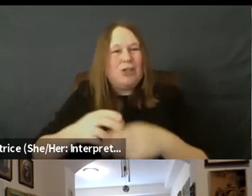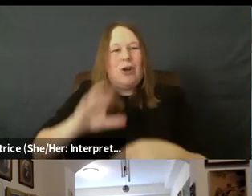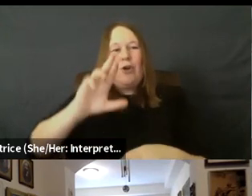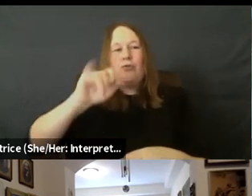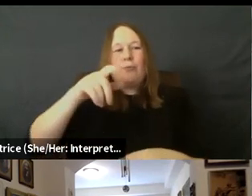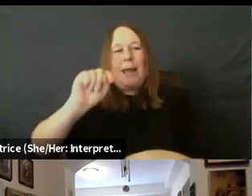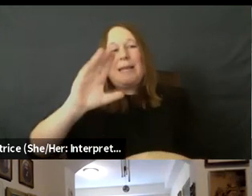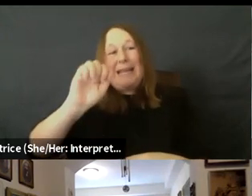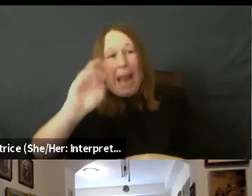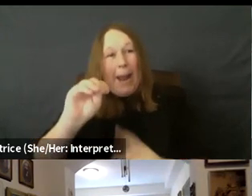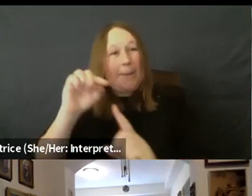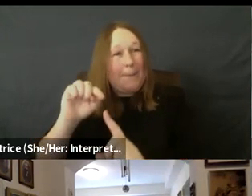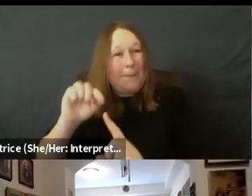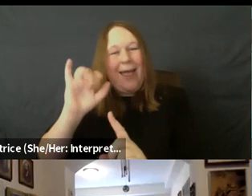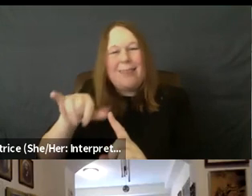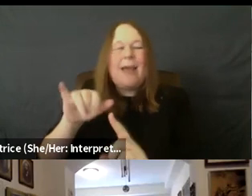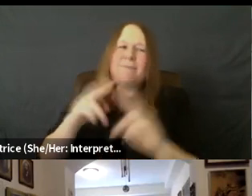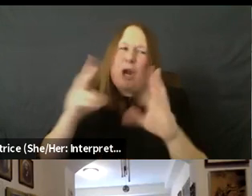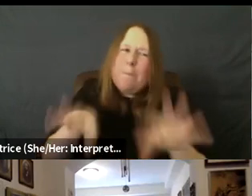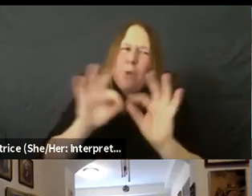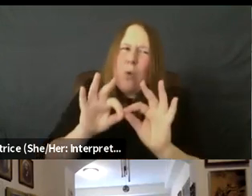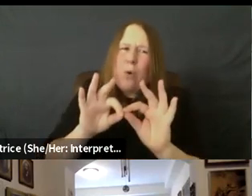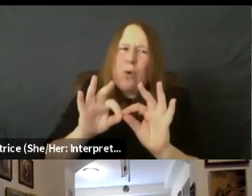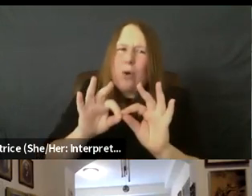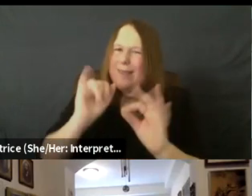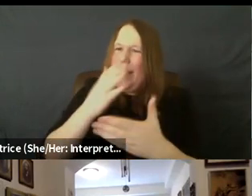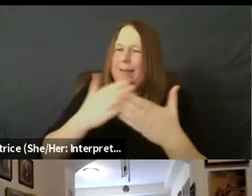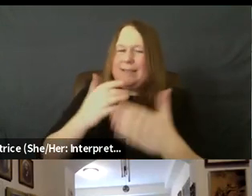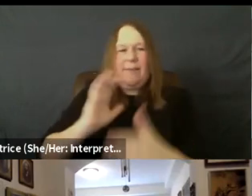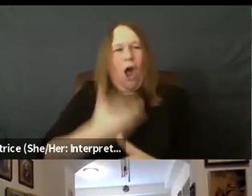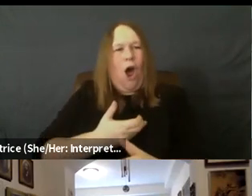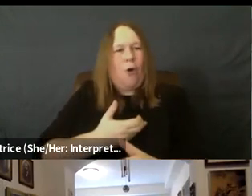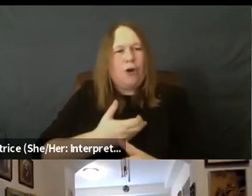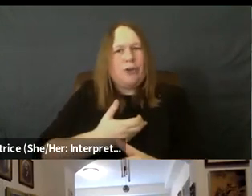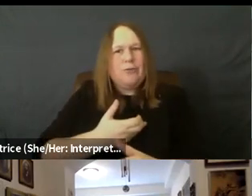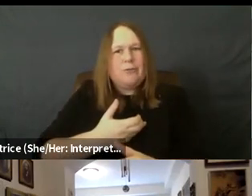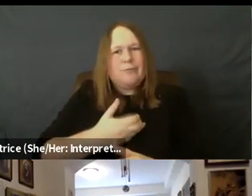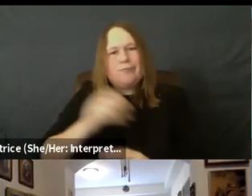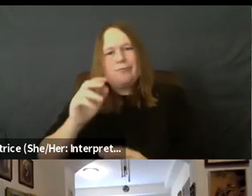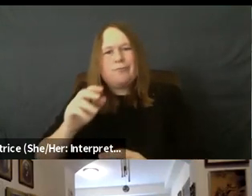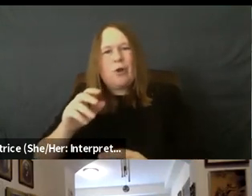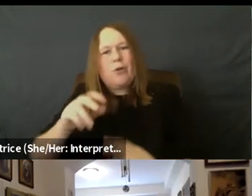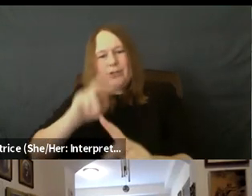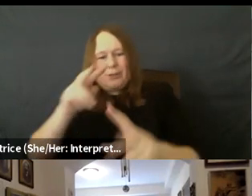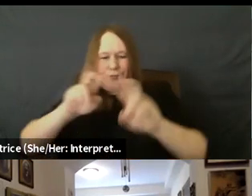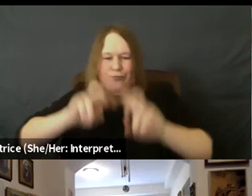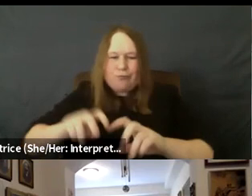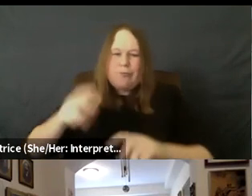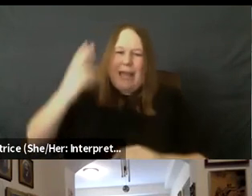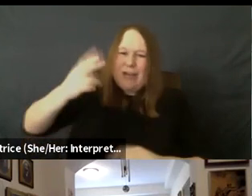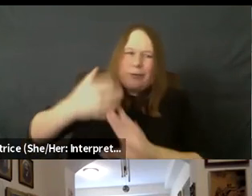Camp, is very important piece, I think, of our looking historically at what was